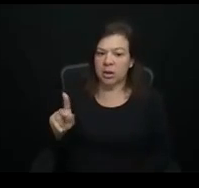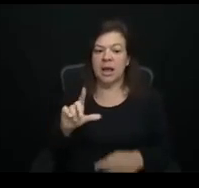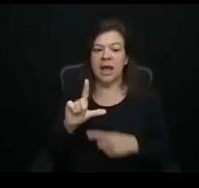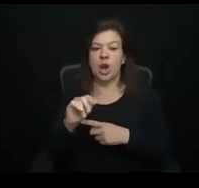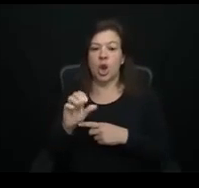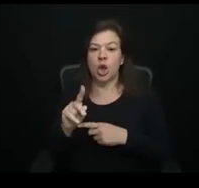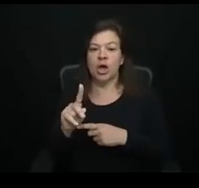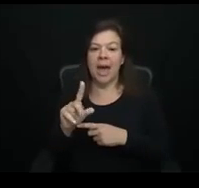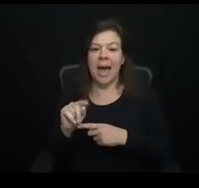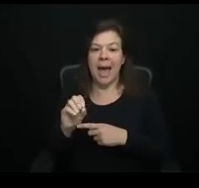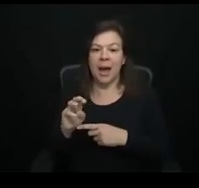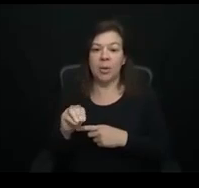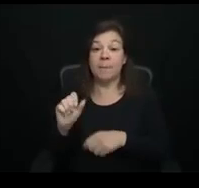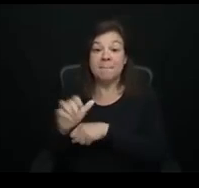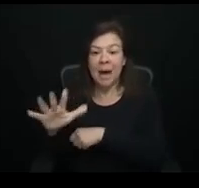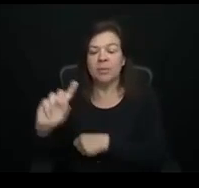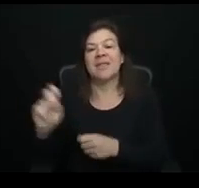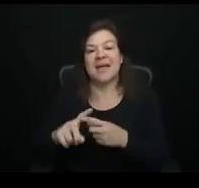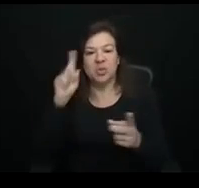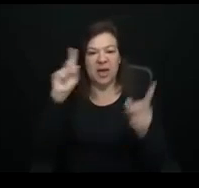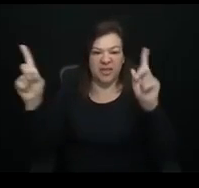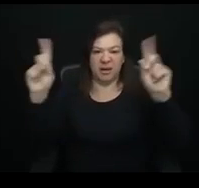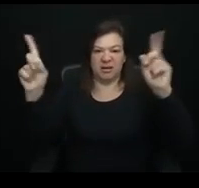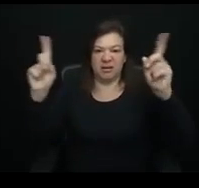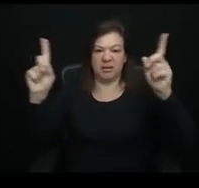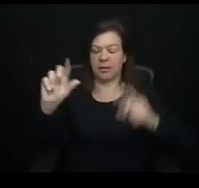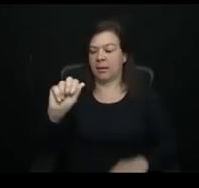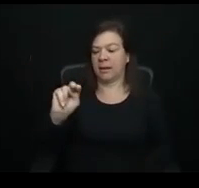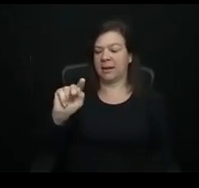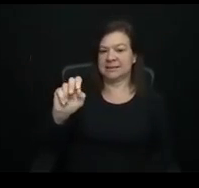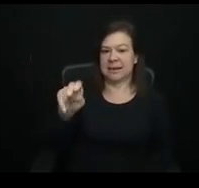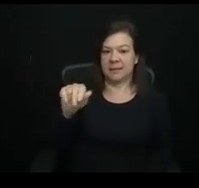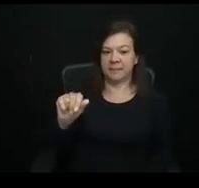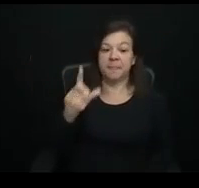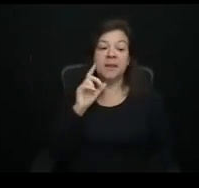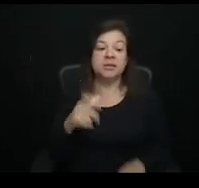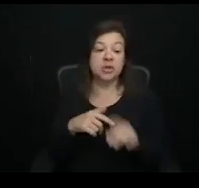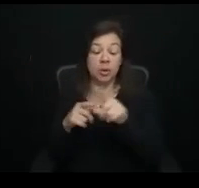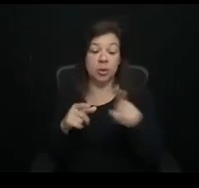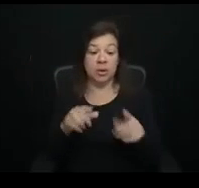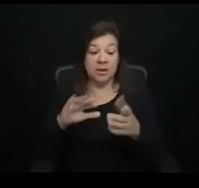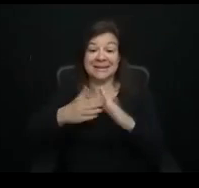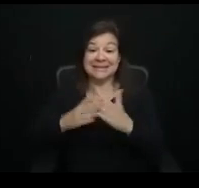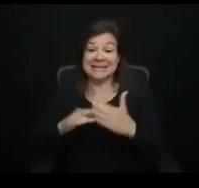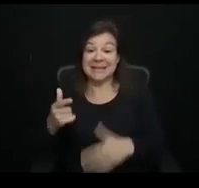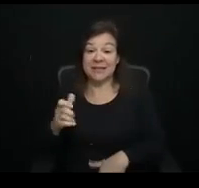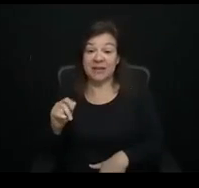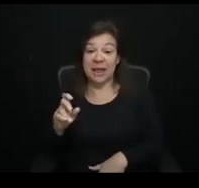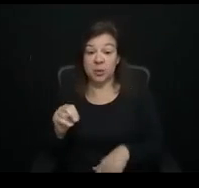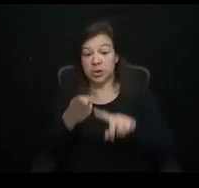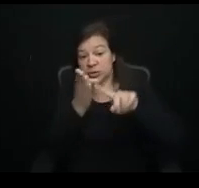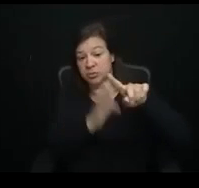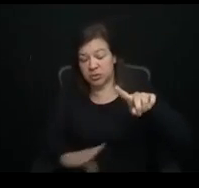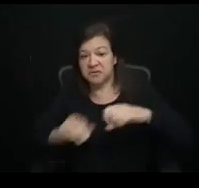are. And then we improved some hand line that came down around the city of Glenwood behind the town and back to I-70 in the